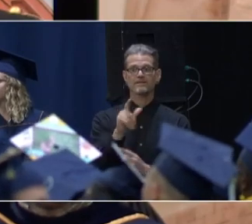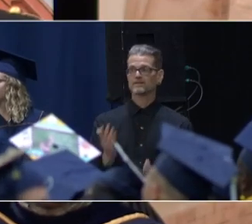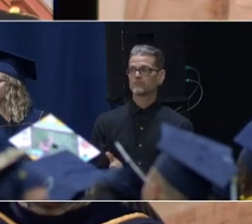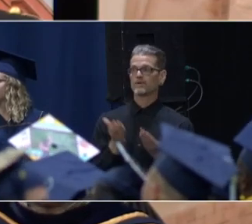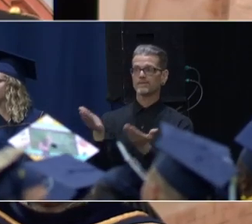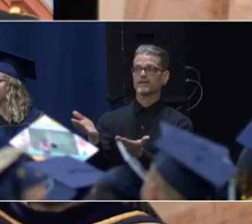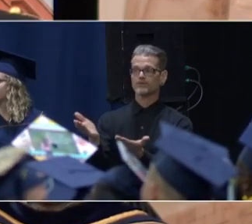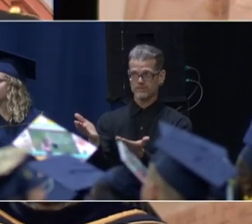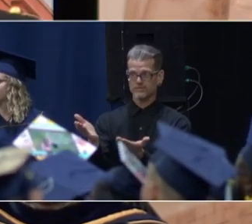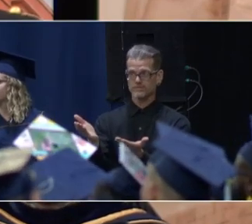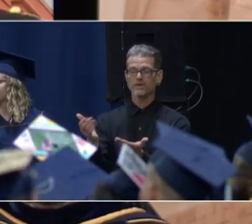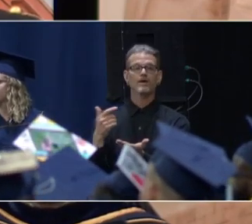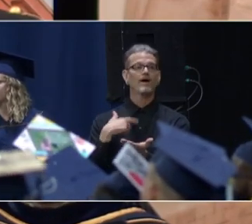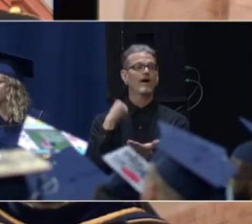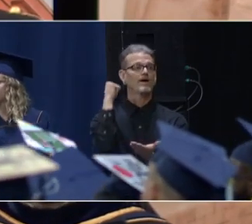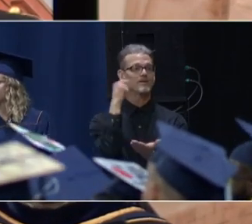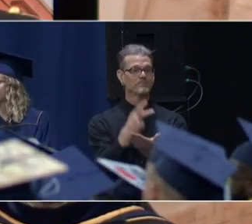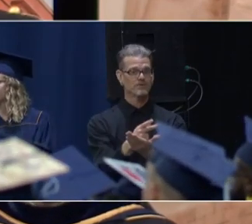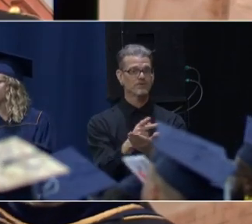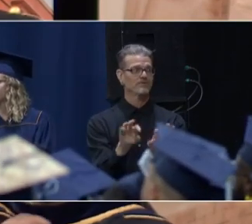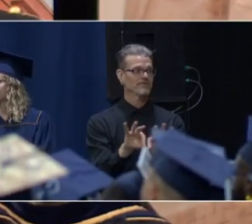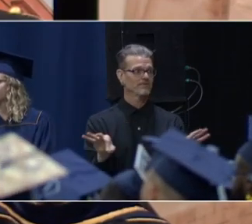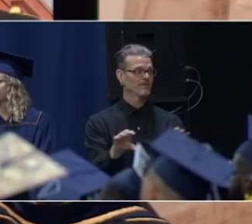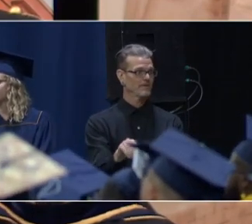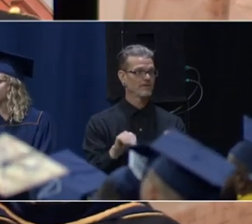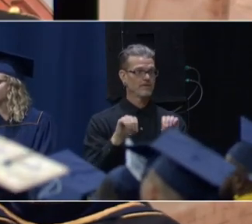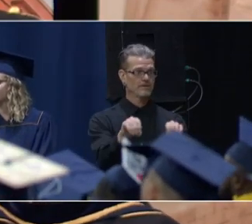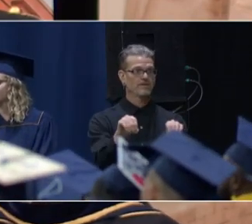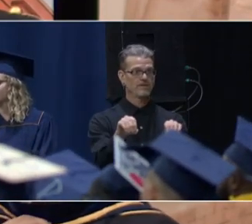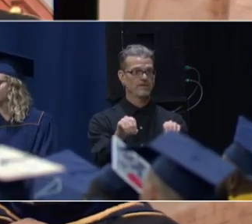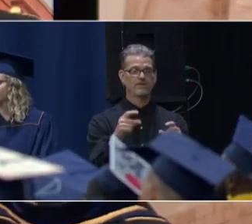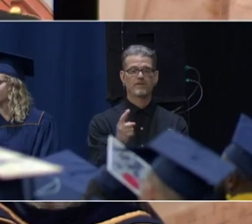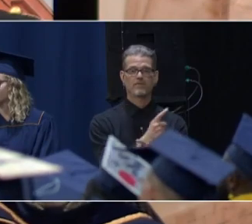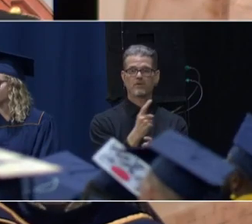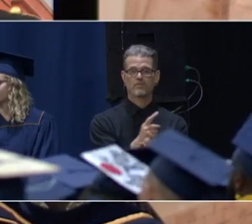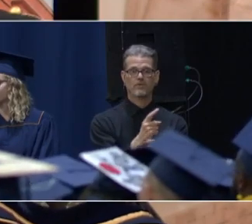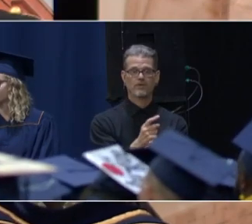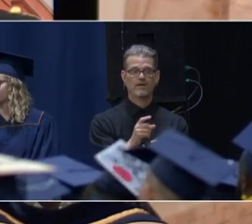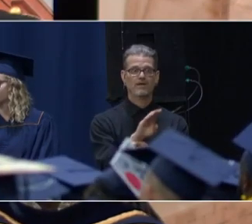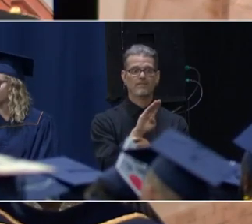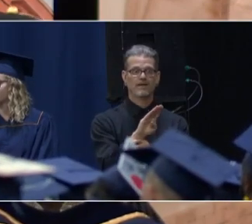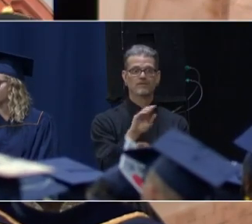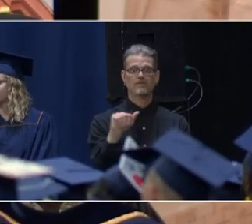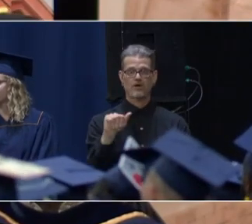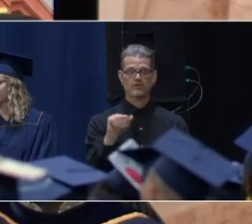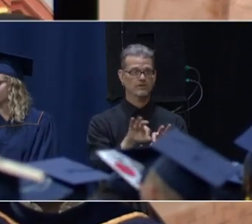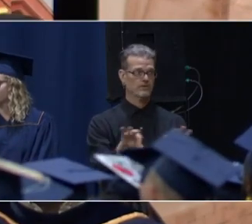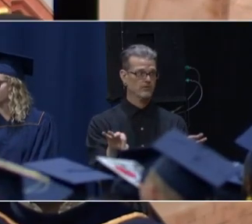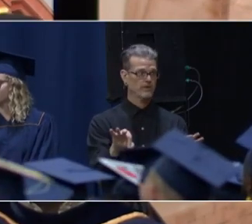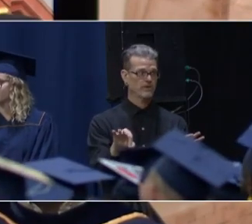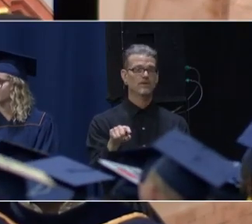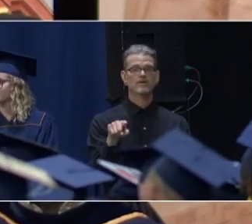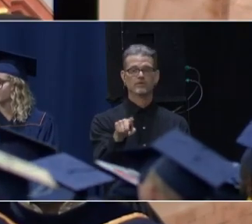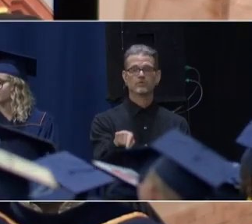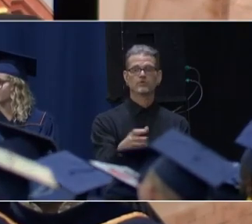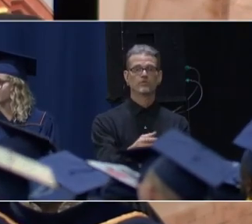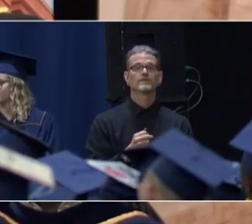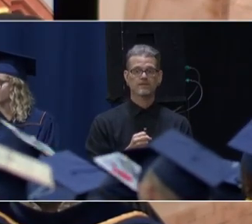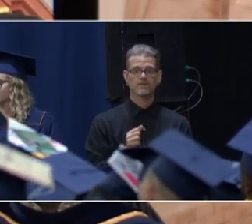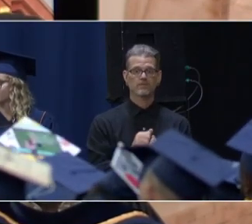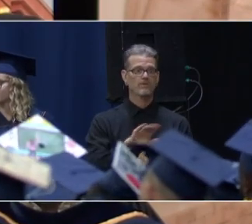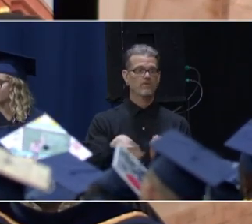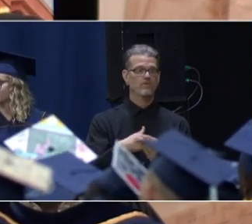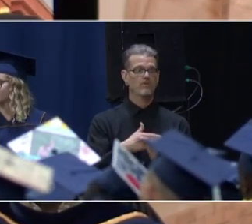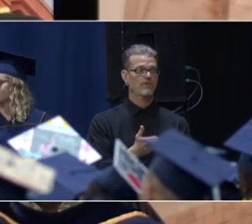faculty, I confer upon each of you the appropriate Bachelor's of Arts degree to which you are entitled, with all the